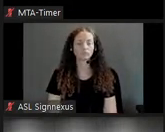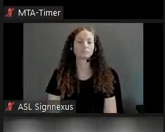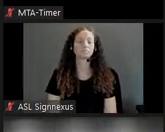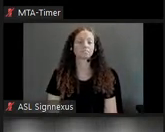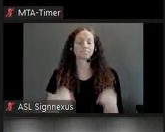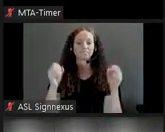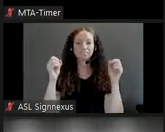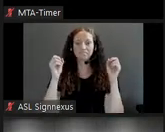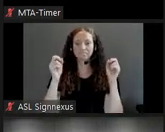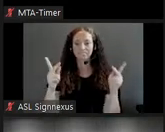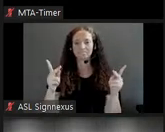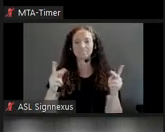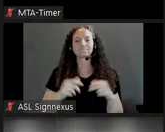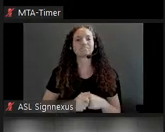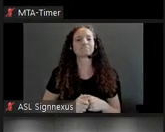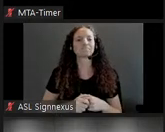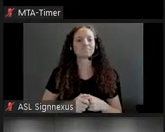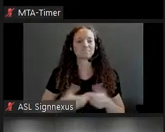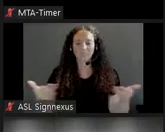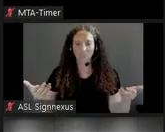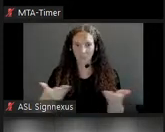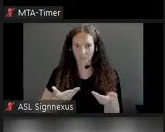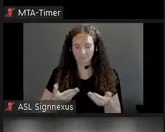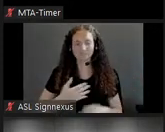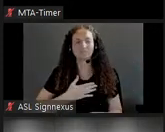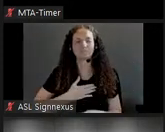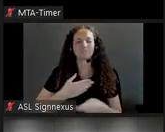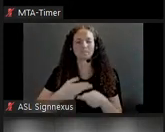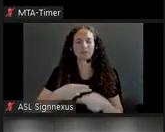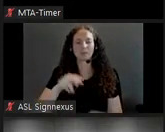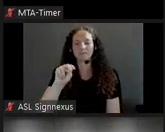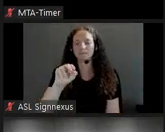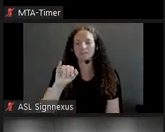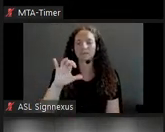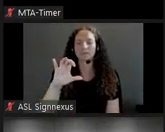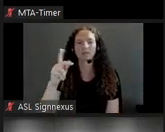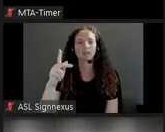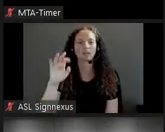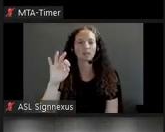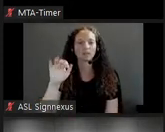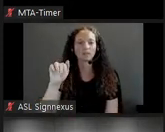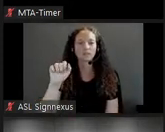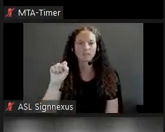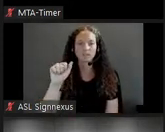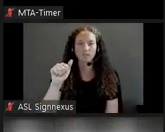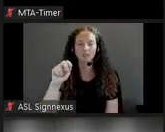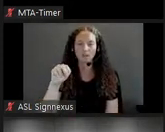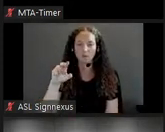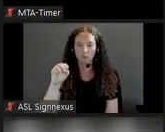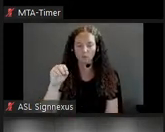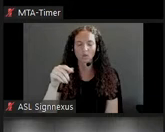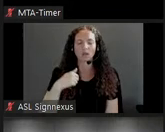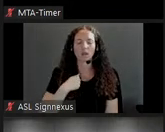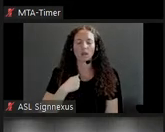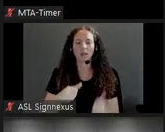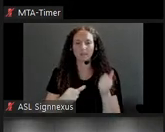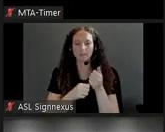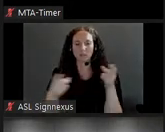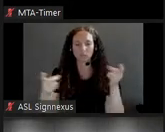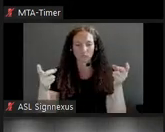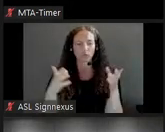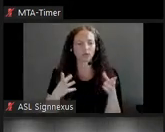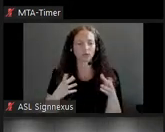Okay, so welcome everyone. My name is Nick Fasano. I'm the Assistant Director of Government and Community Relations at the MTA Long Island